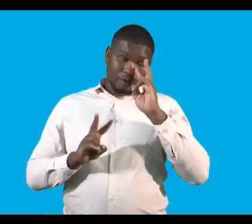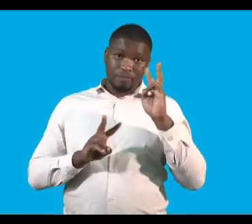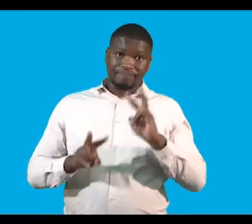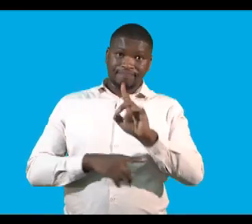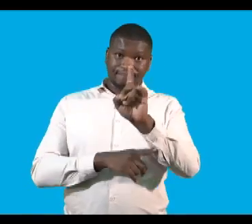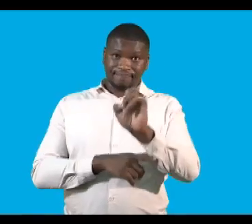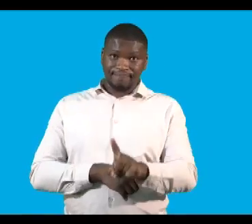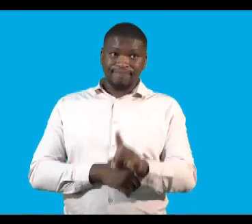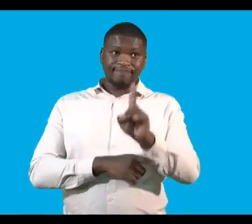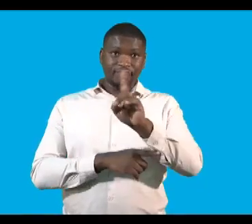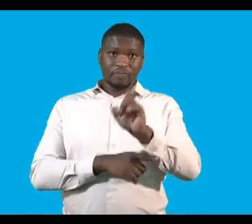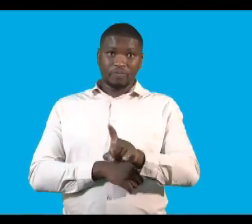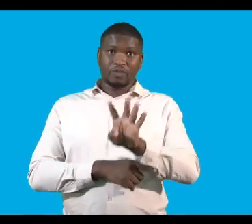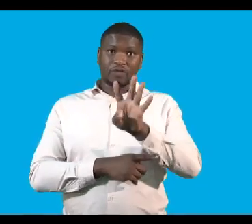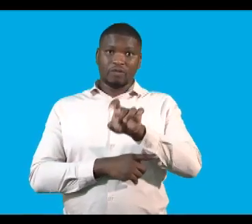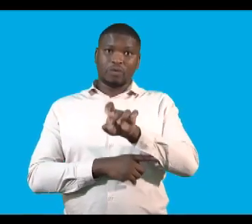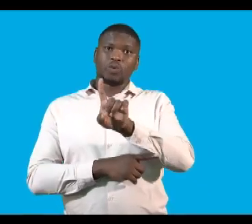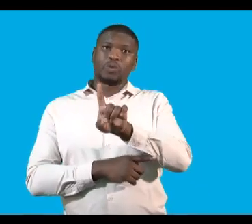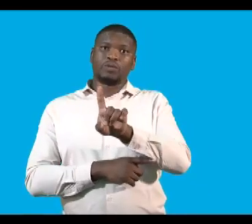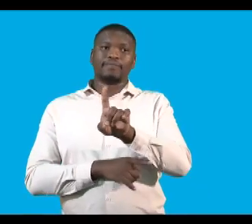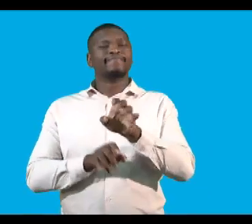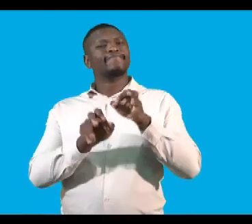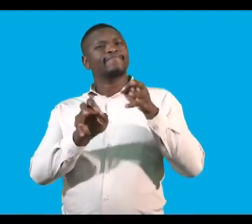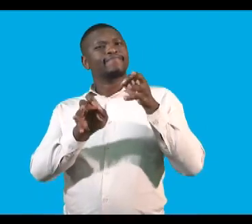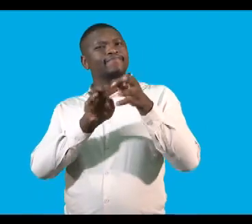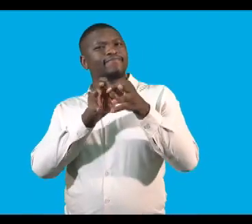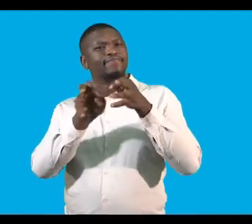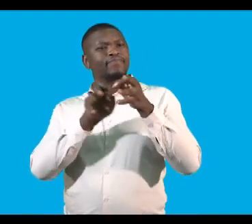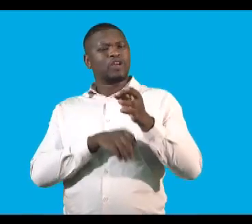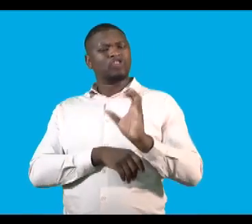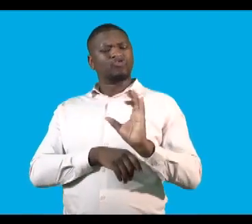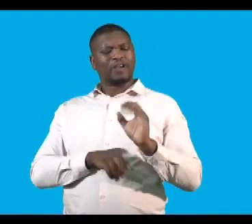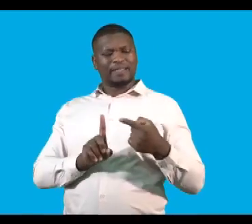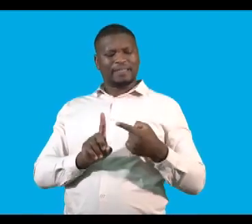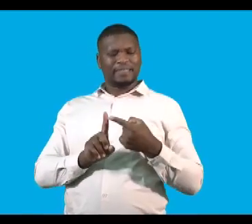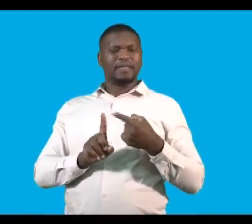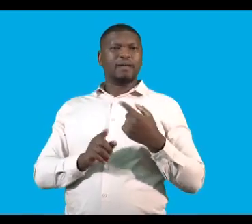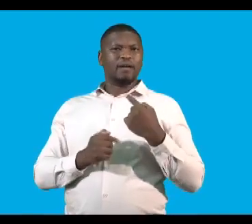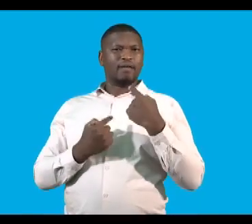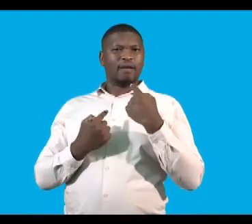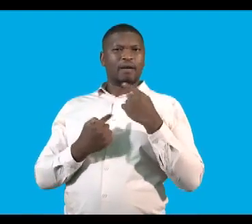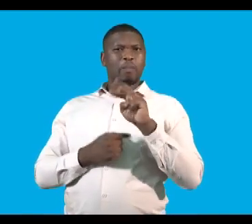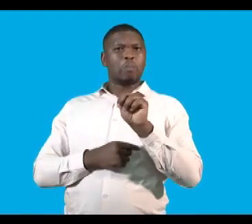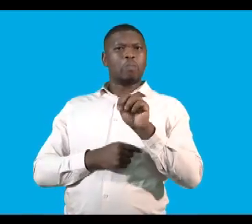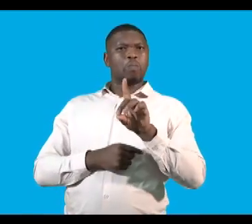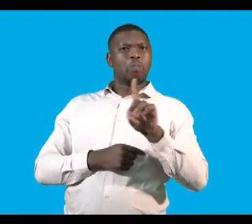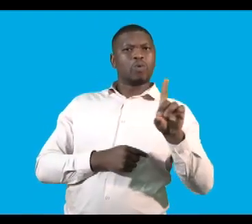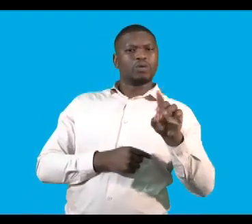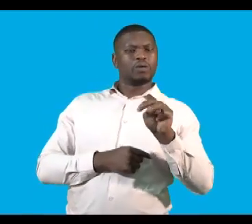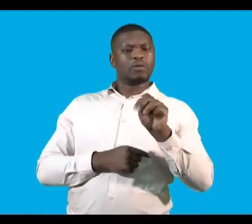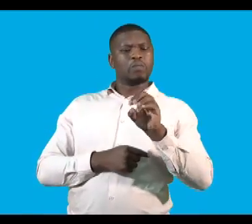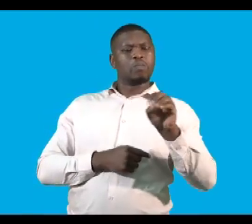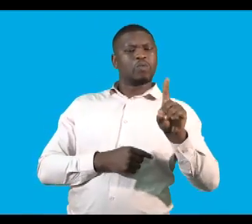Now let's look at the questions. Question 4.1. Explain how Charlie Brown's mood is conveyed in